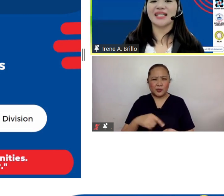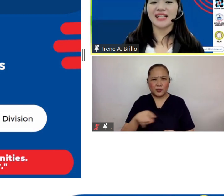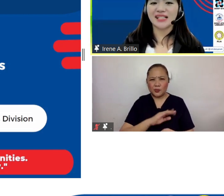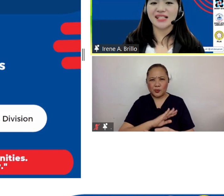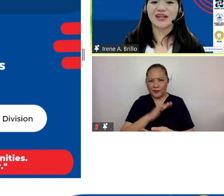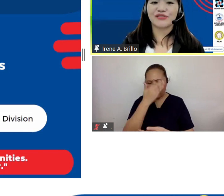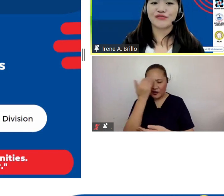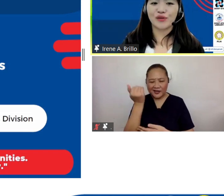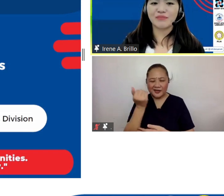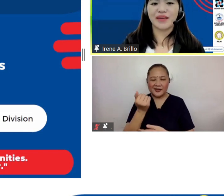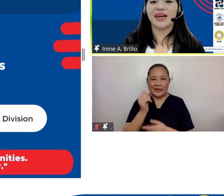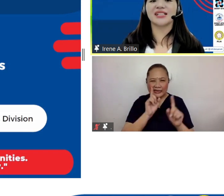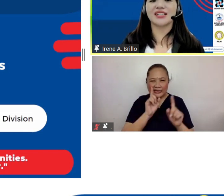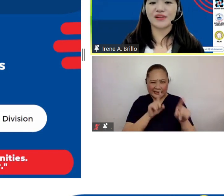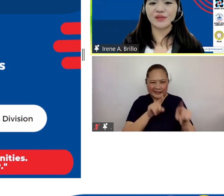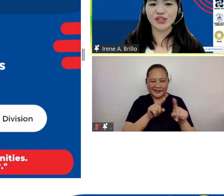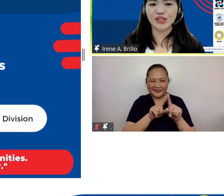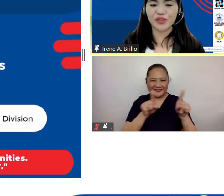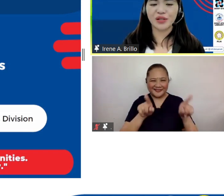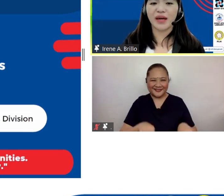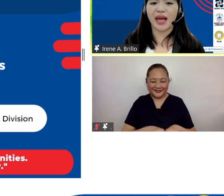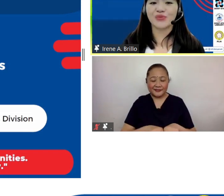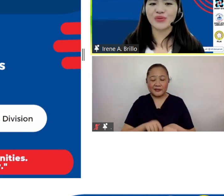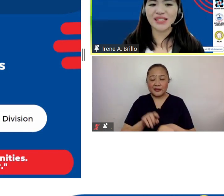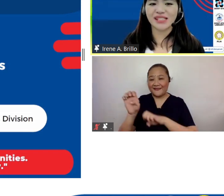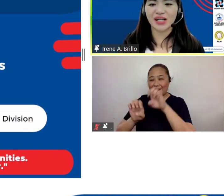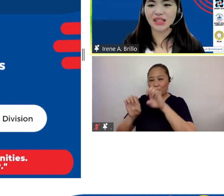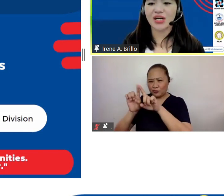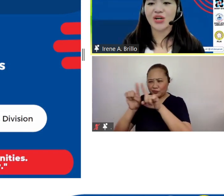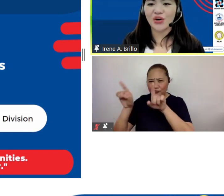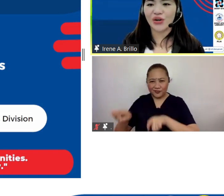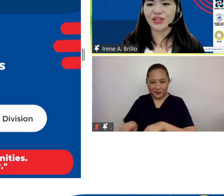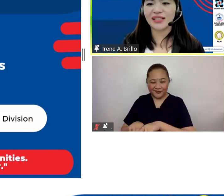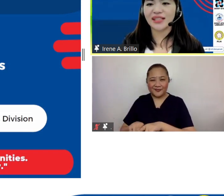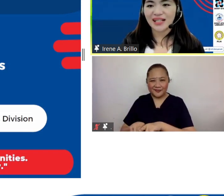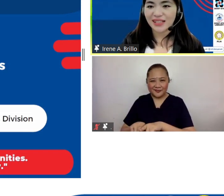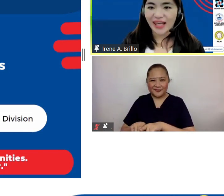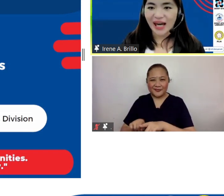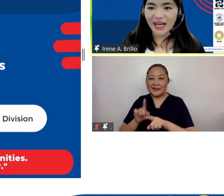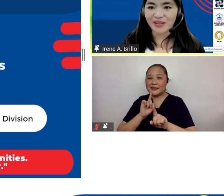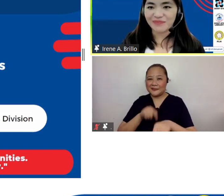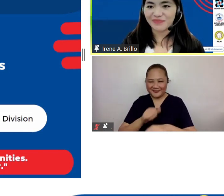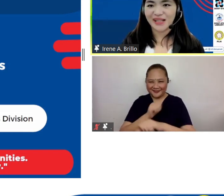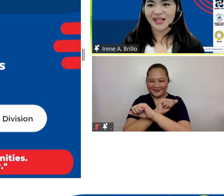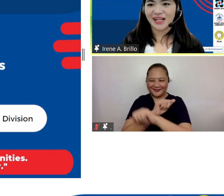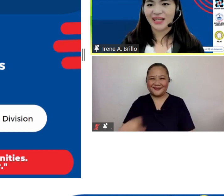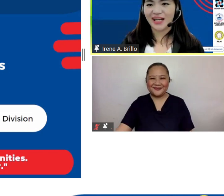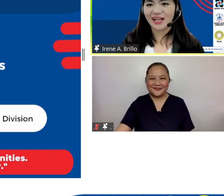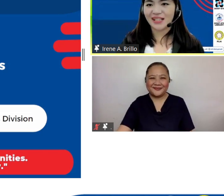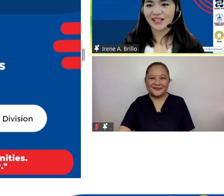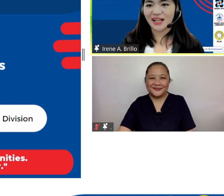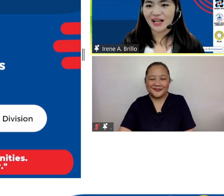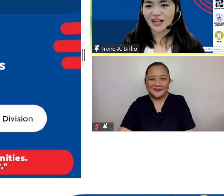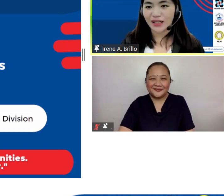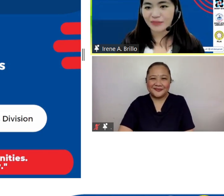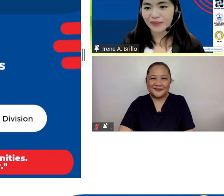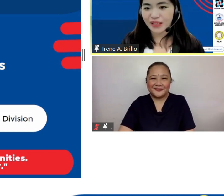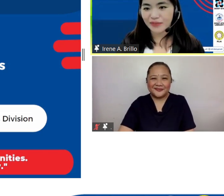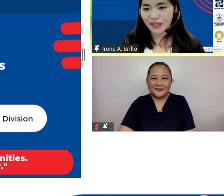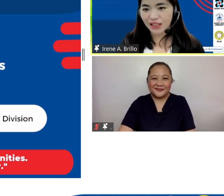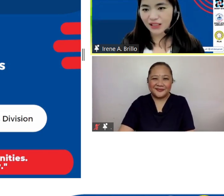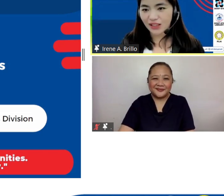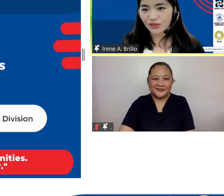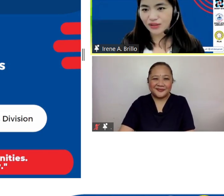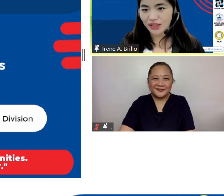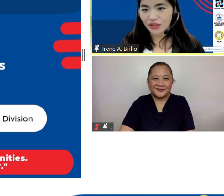ang attendance form and evaluation form, and we start on time. Ayan. Parang